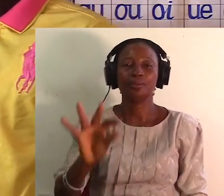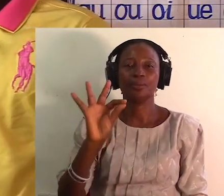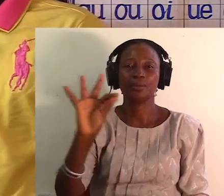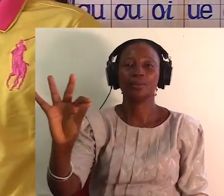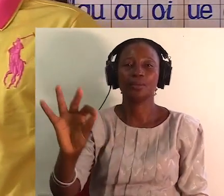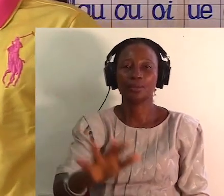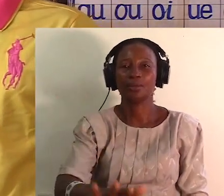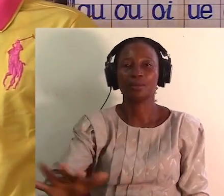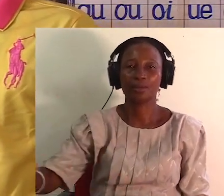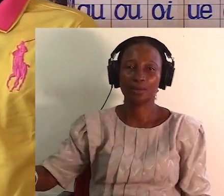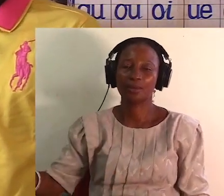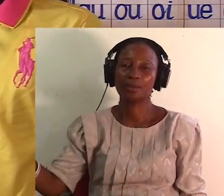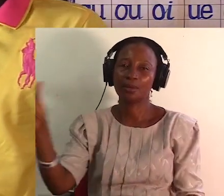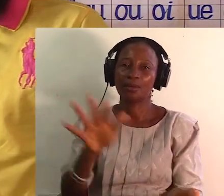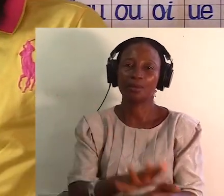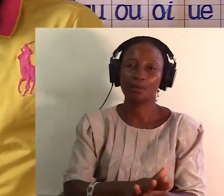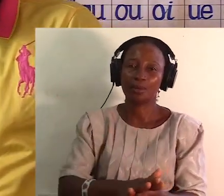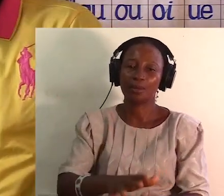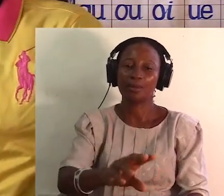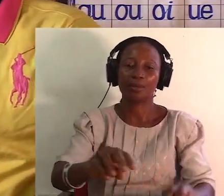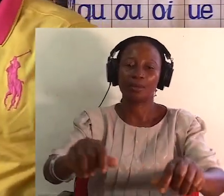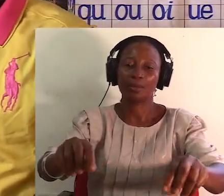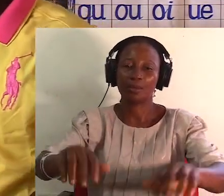The children are on the beach.